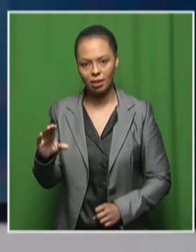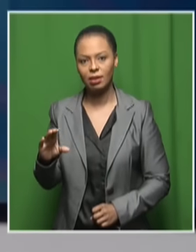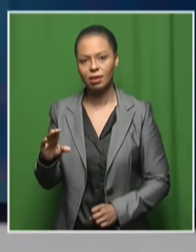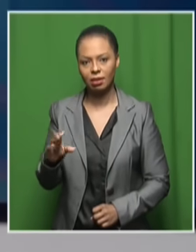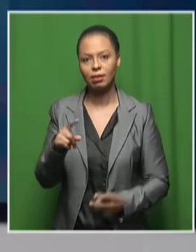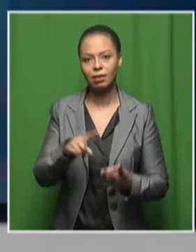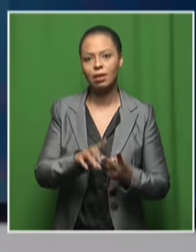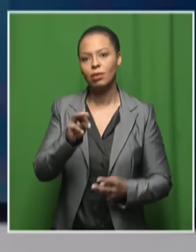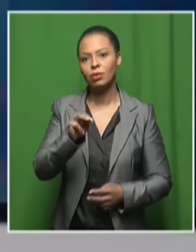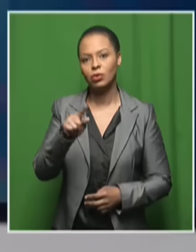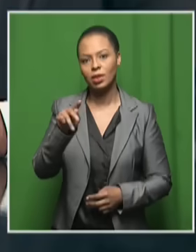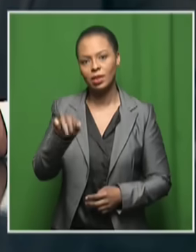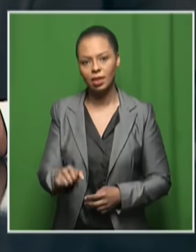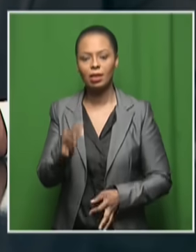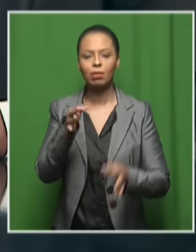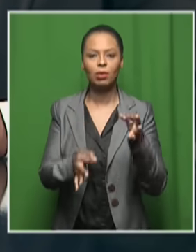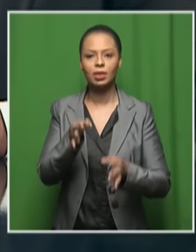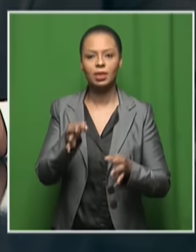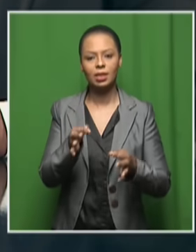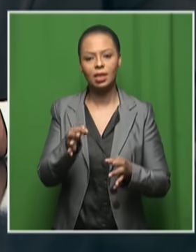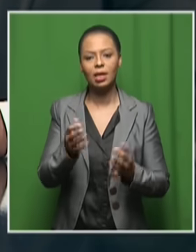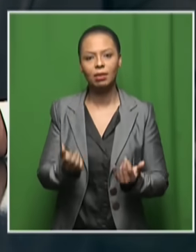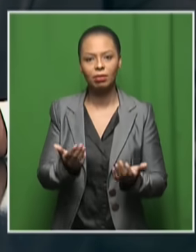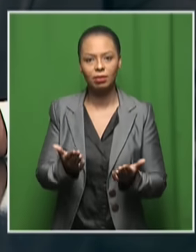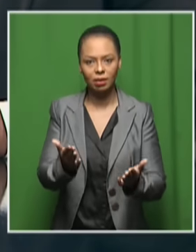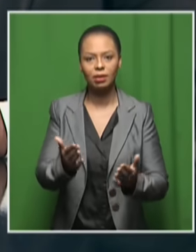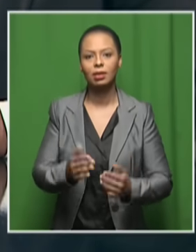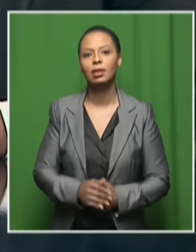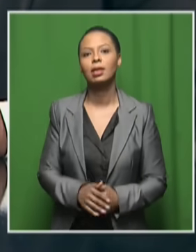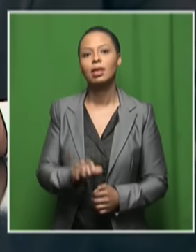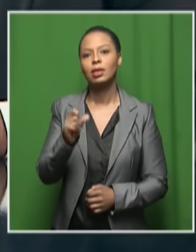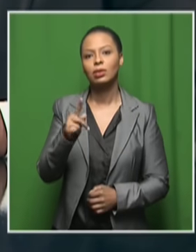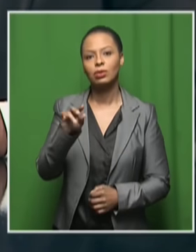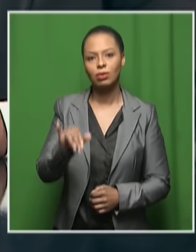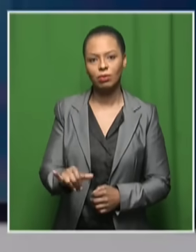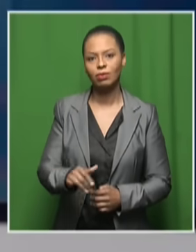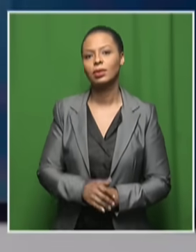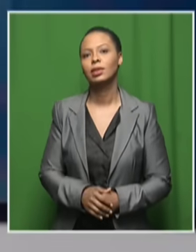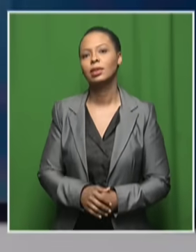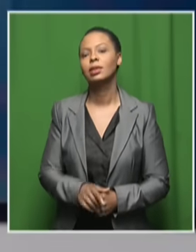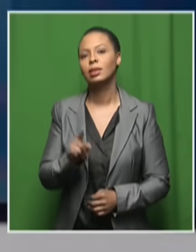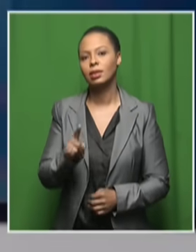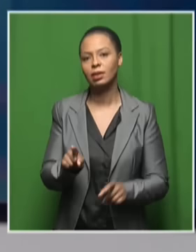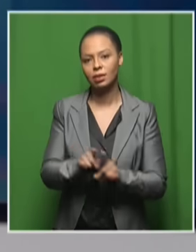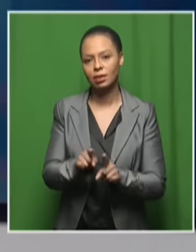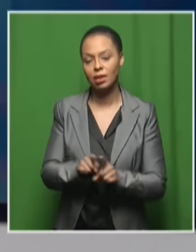SABC News political editor, and Sophie Mokwena, our SABC News specialist correspondent,